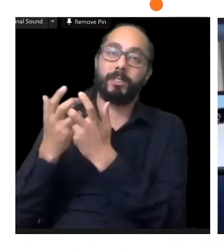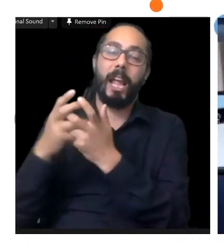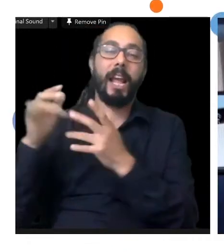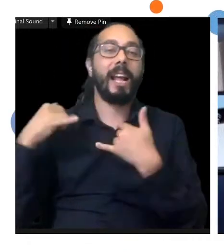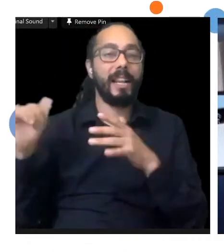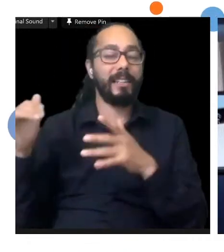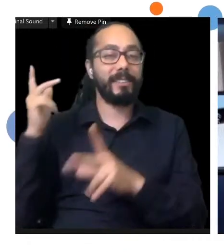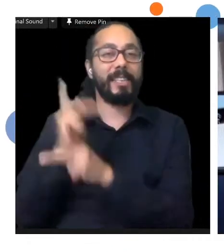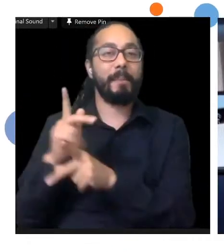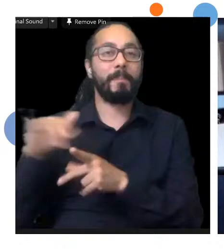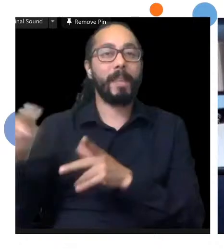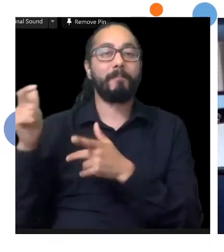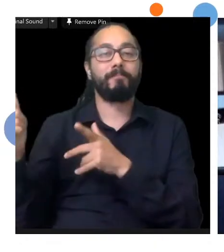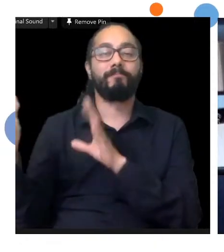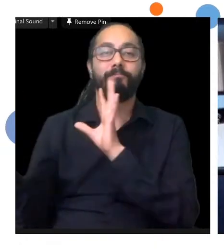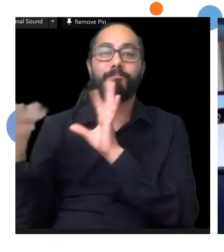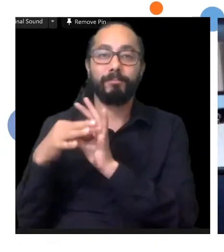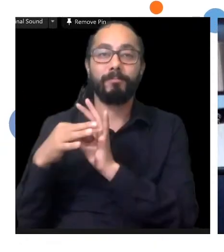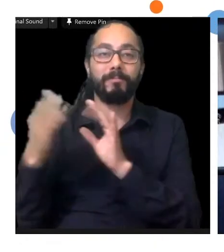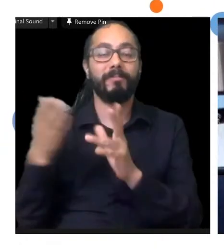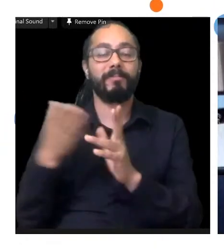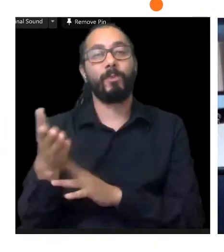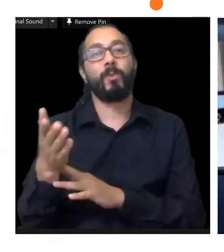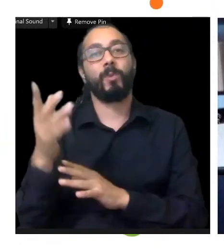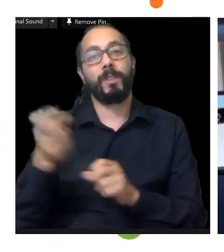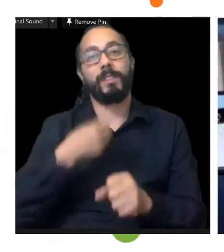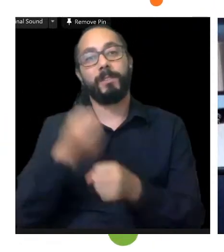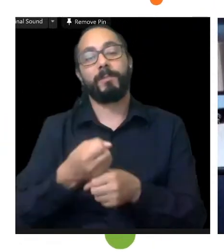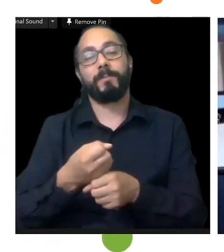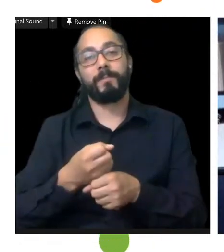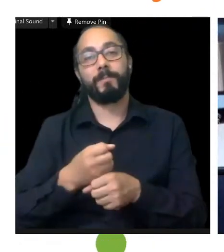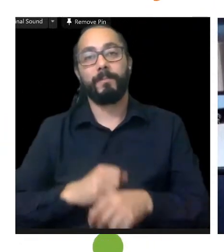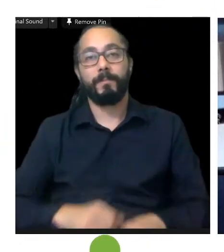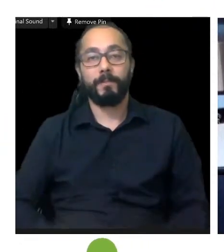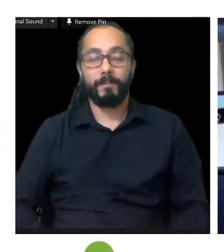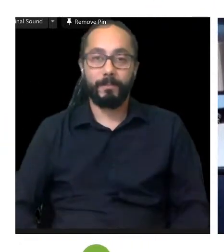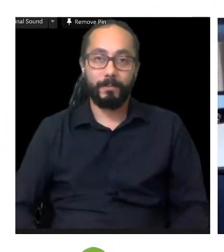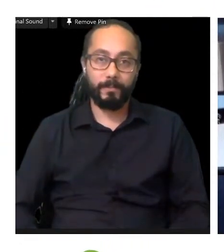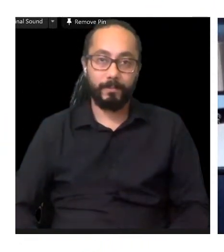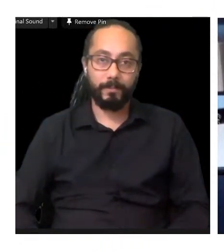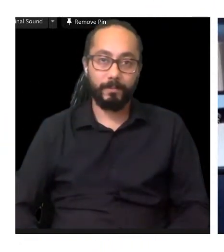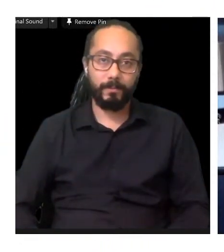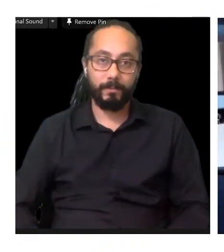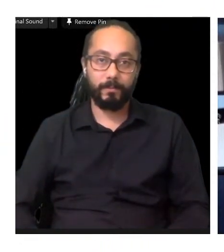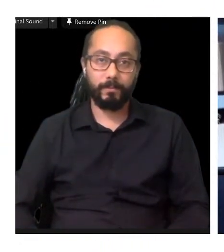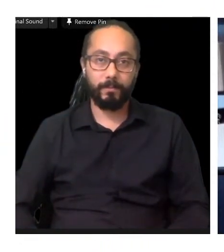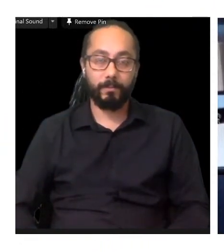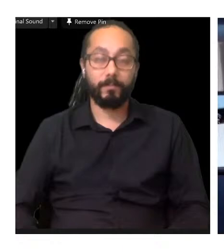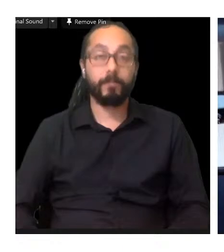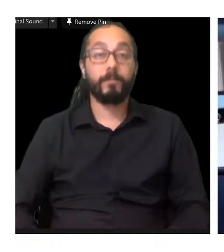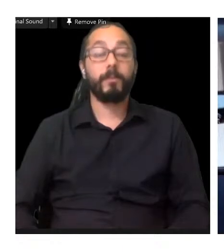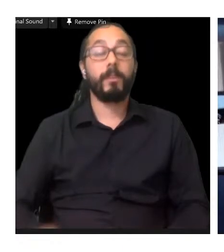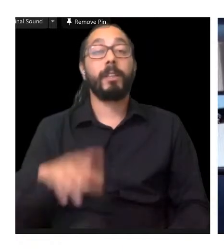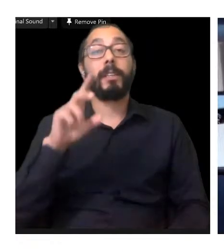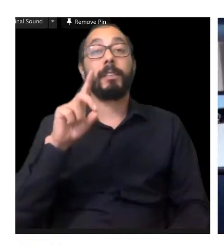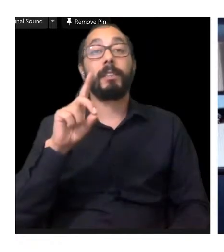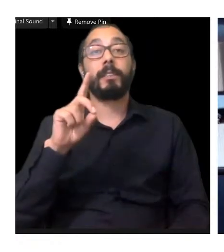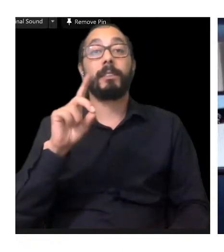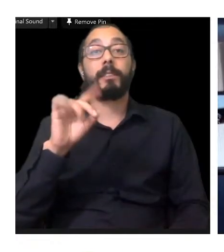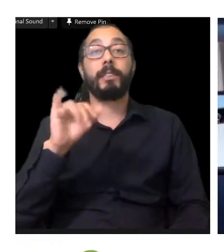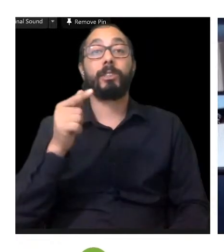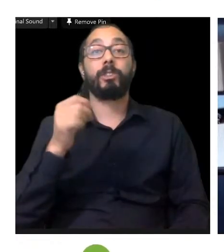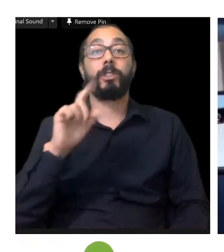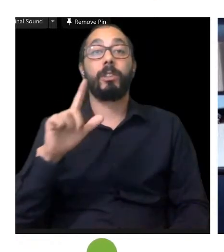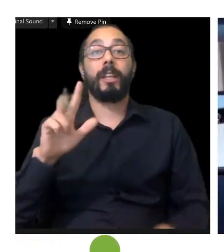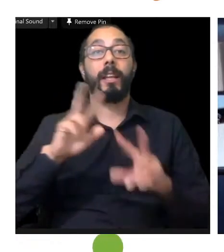offered so many events all summer for our donors. Digital analytics have been very promising. Engagement levels have been